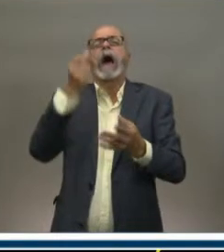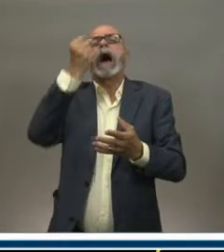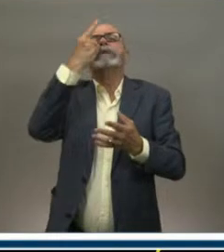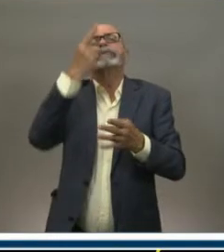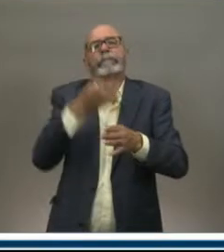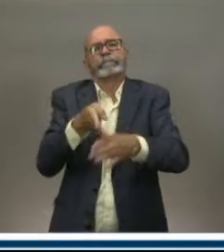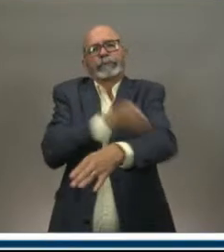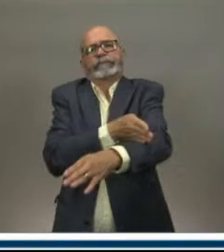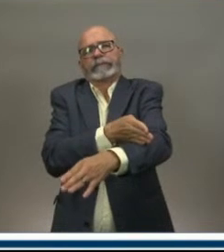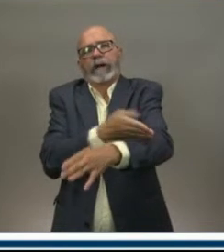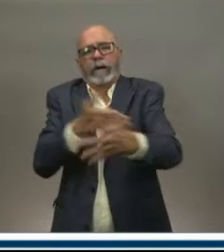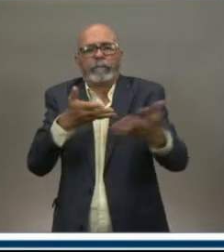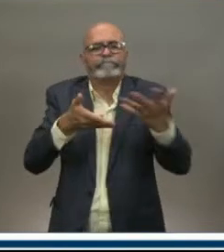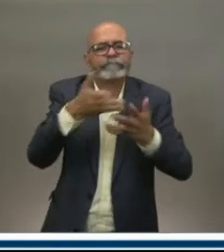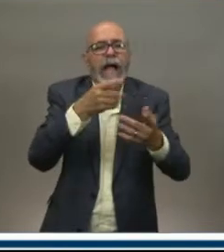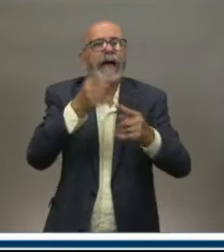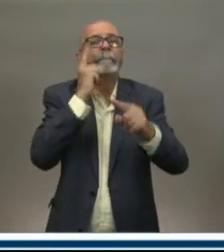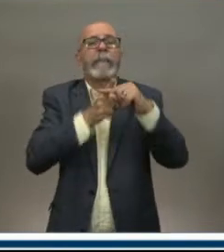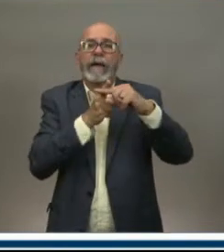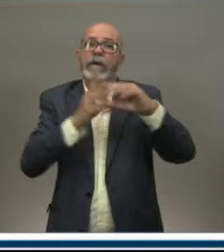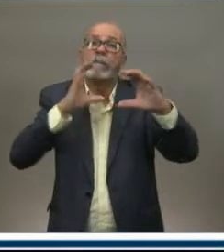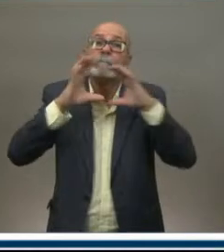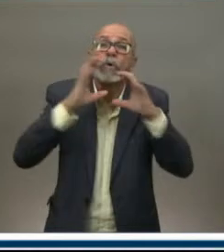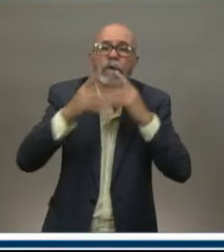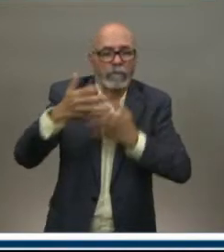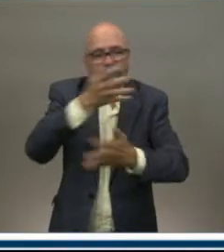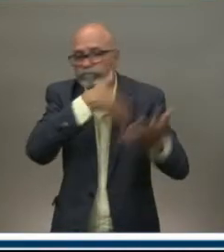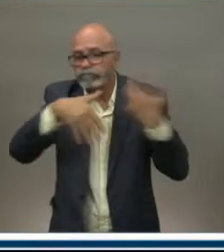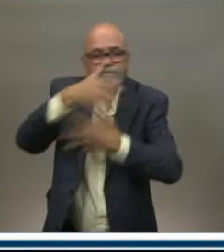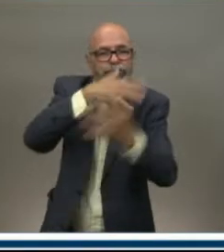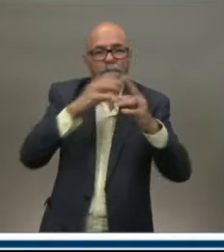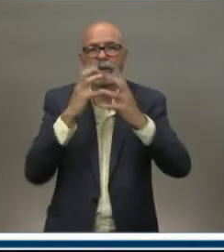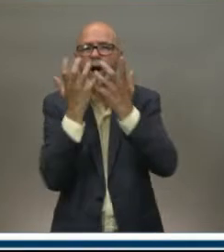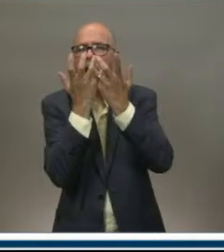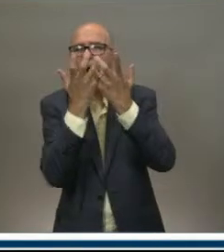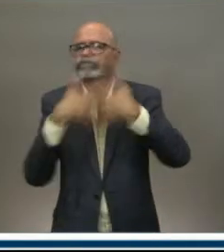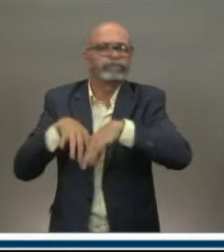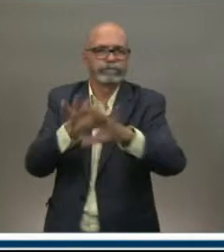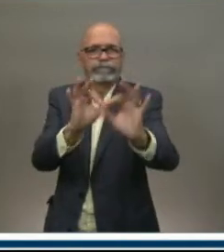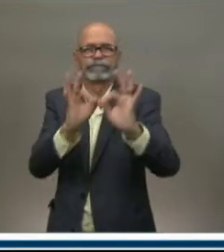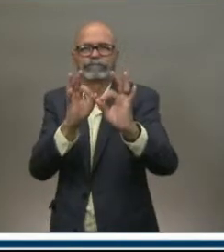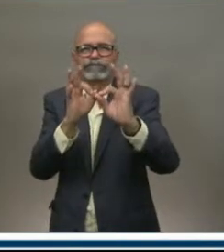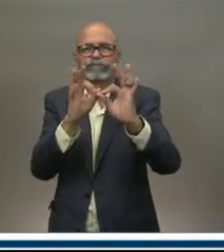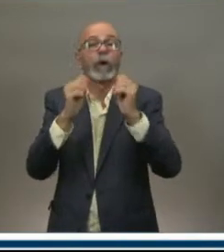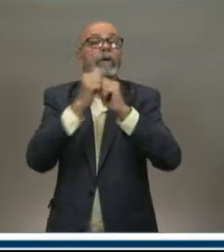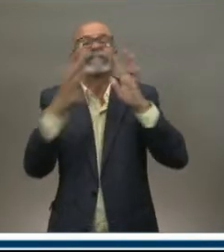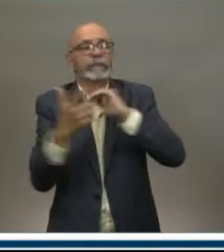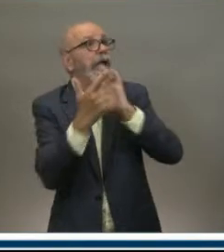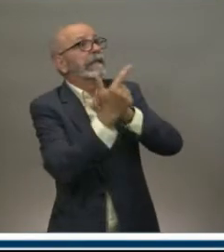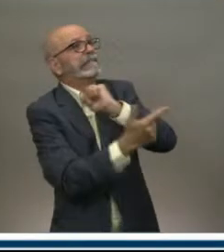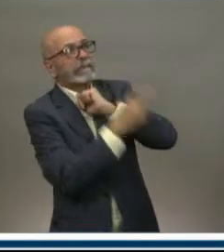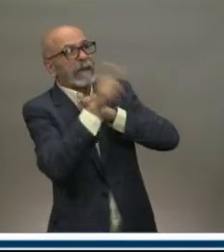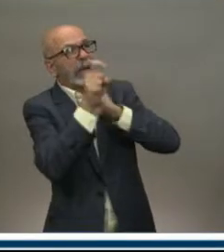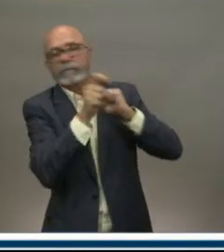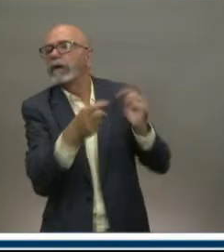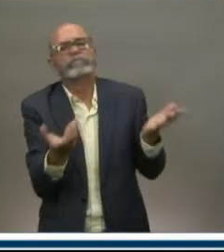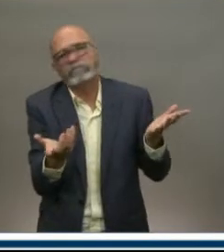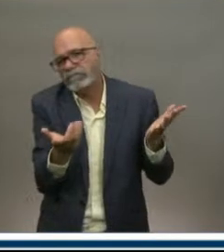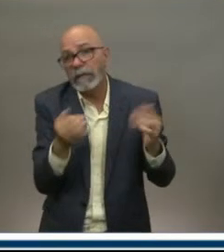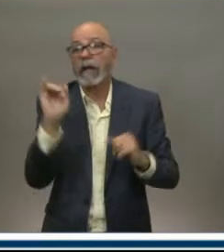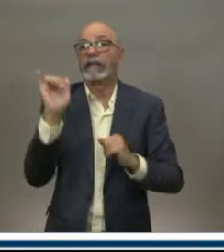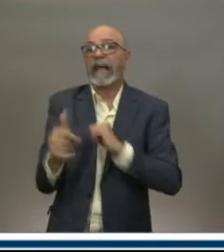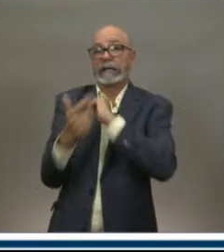communication and workflow without the legislative change. The legislative change just really locks in what those best models would be.